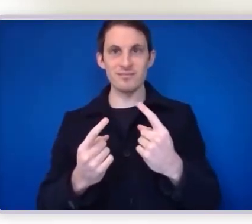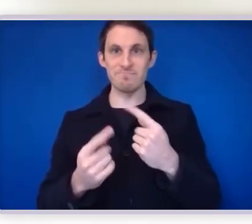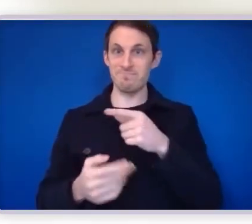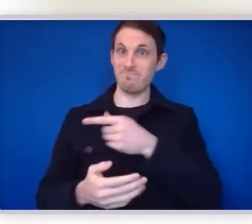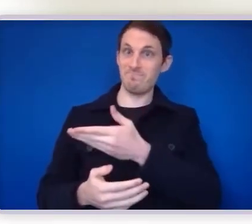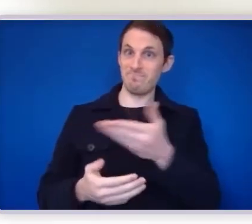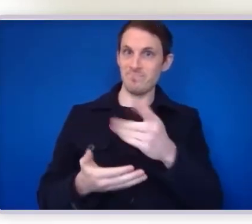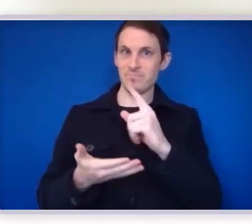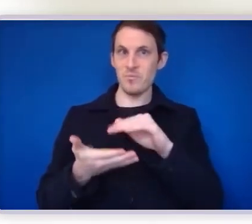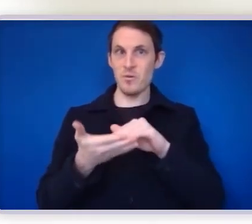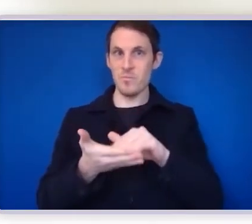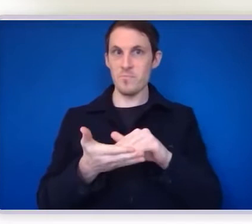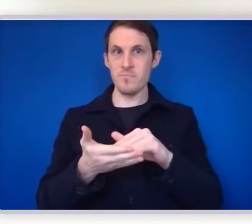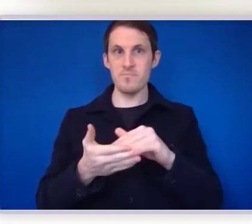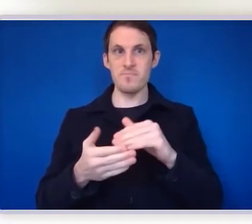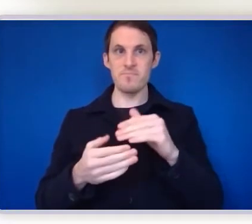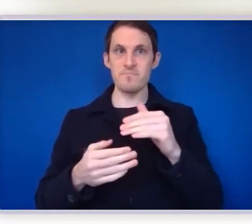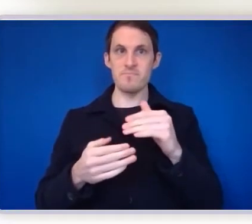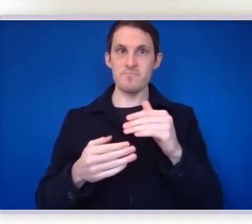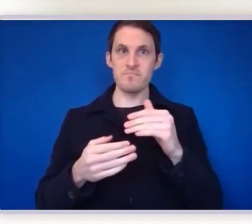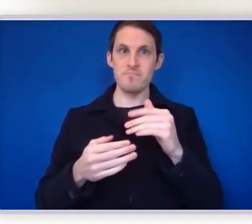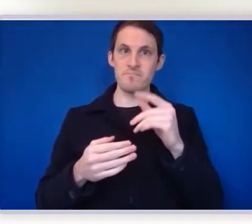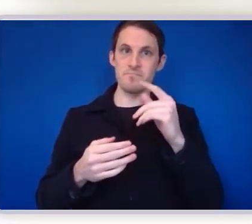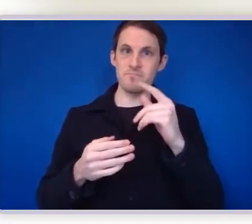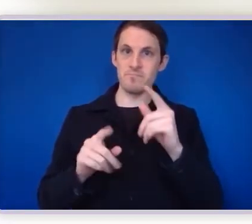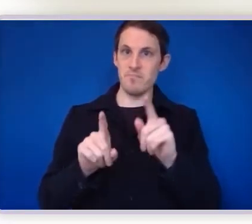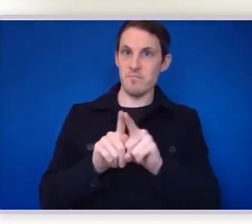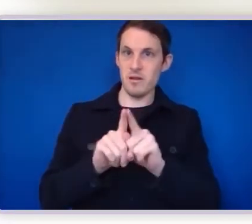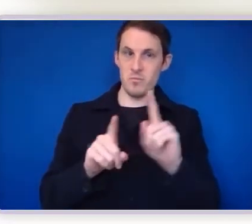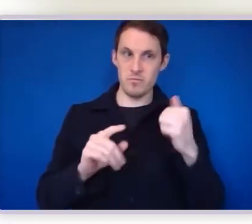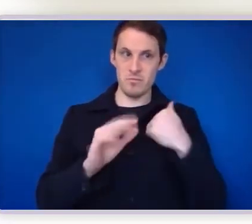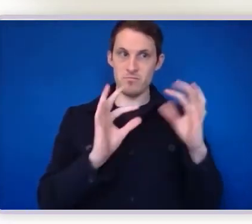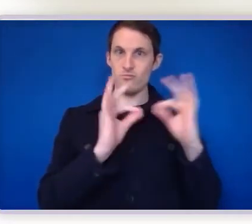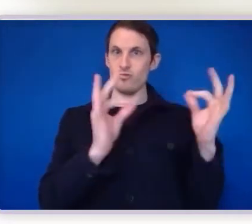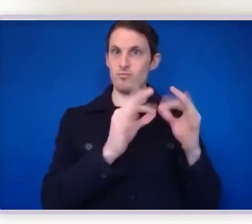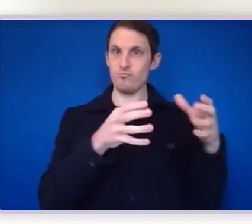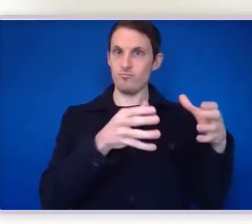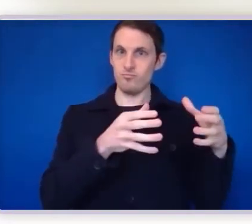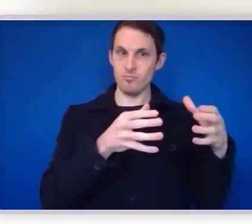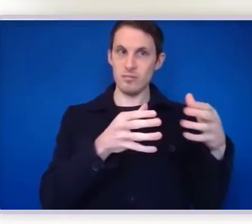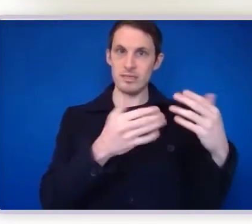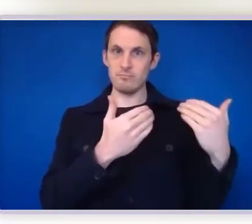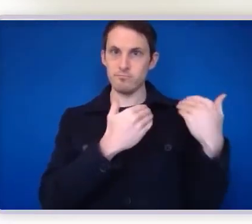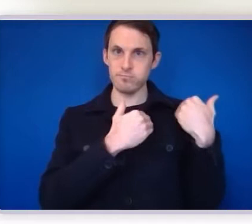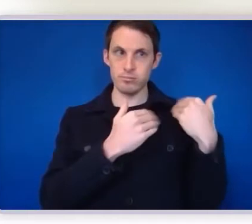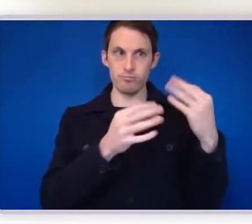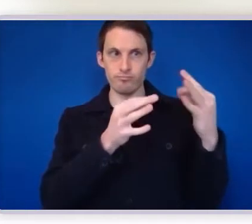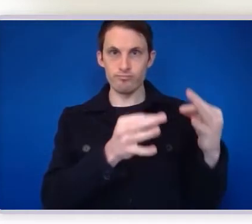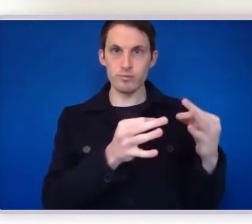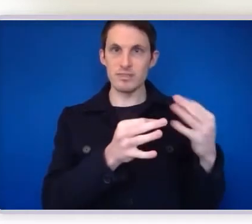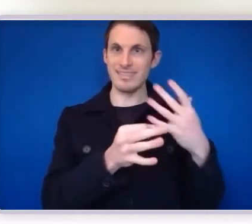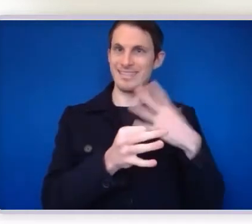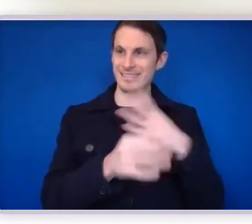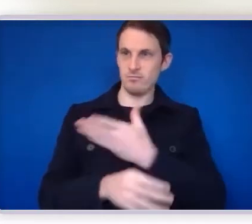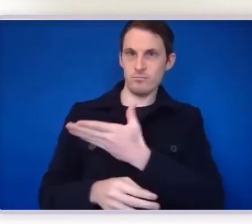bodies like mine need to do. You're in many ways our eyes and ears. So I'm so glad to have this opportunity to talk